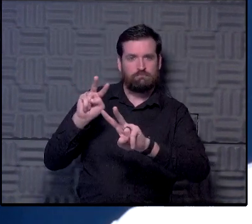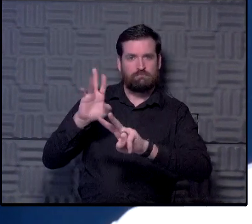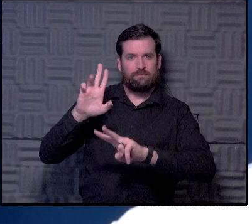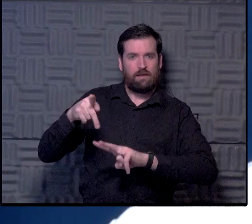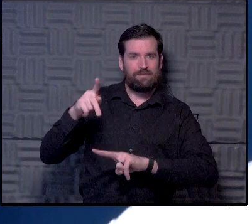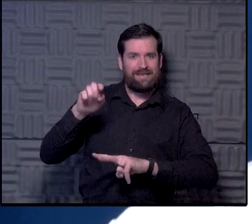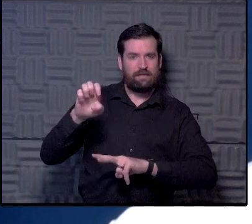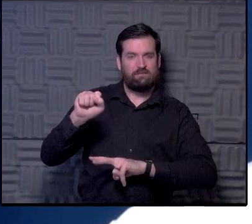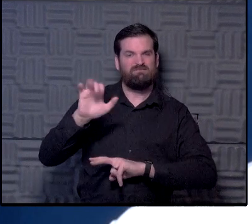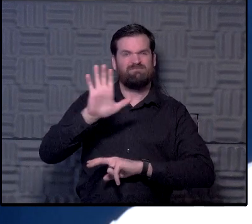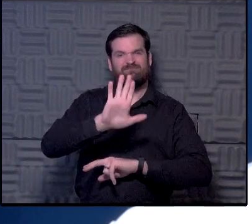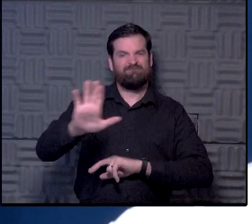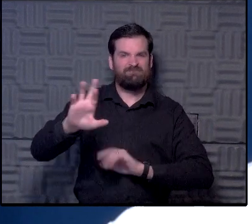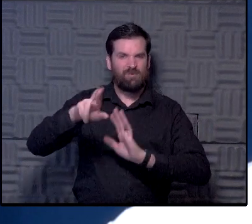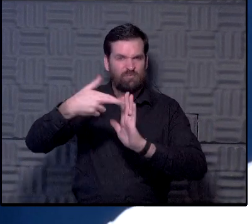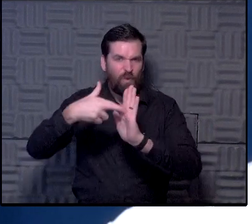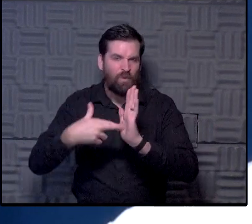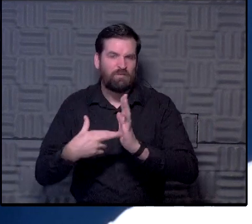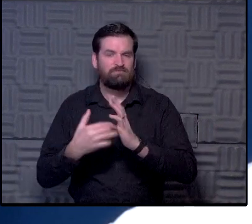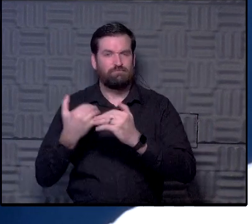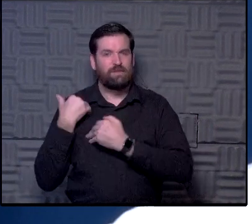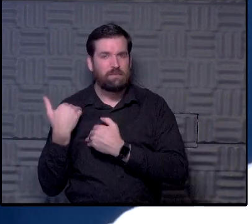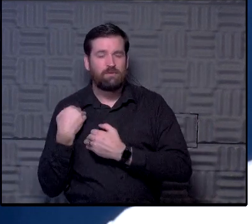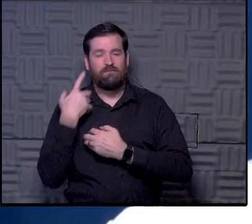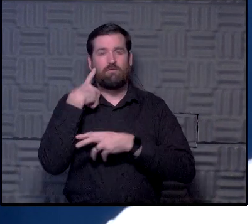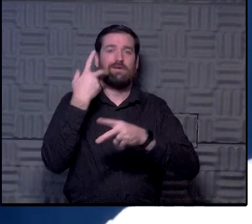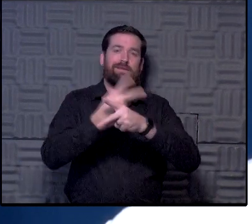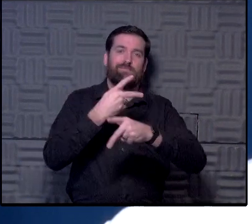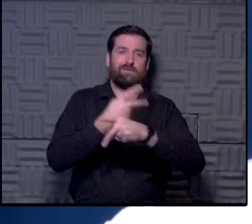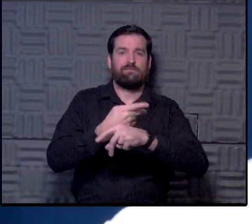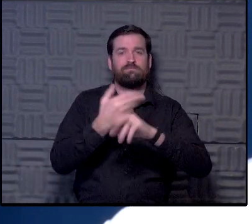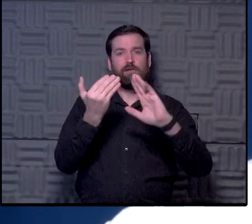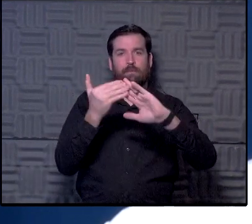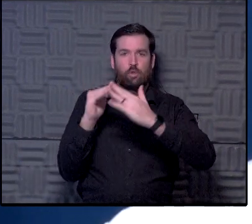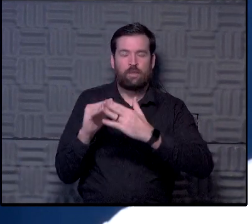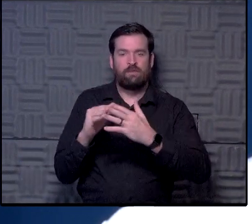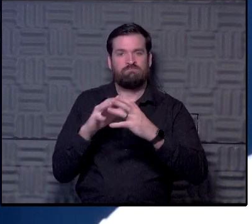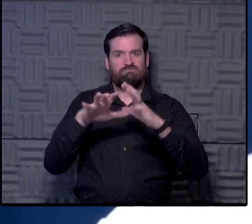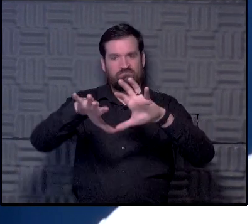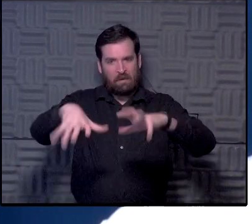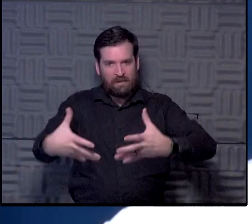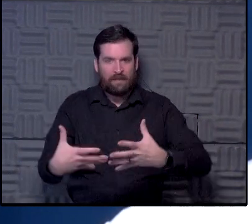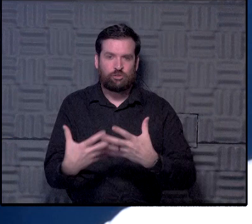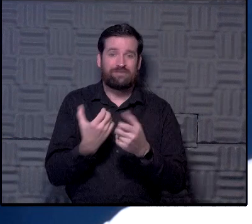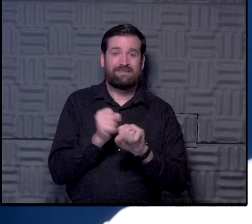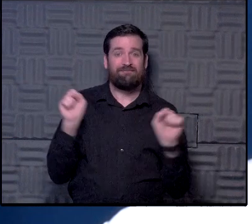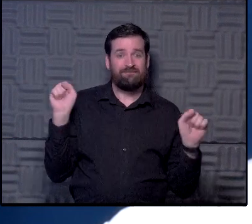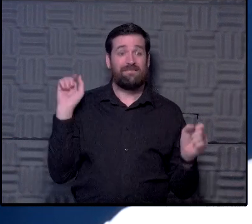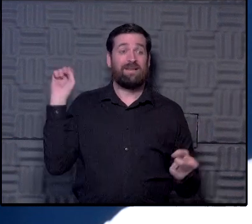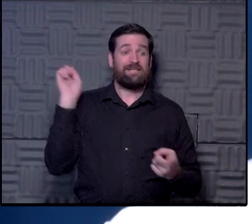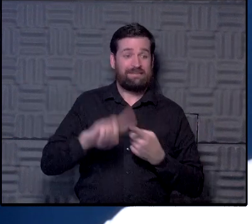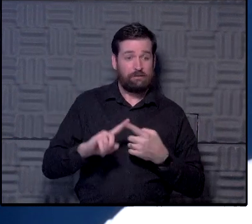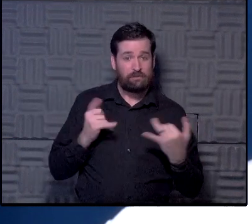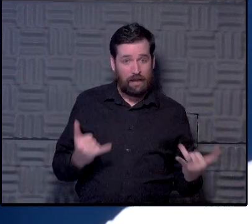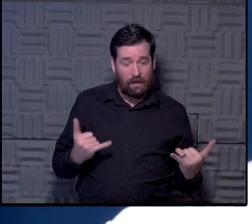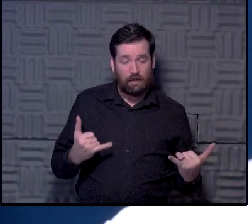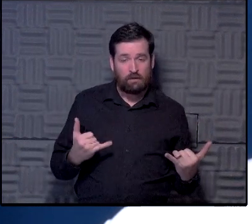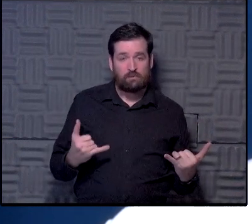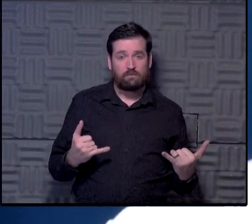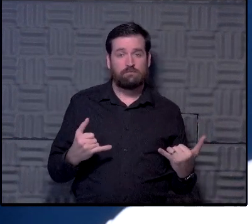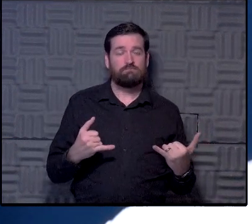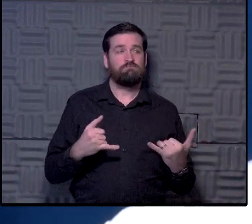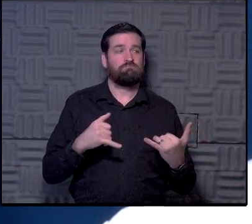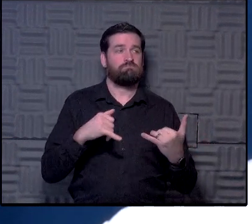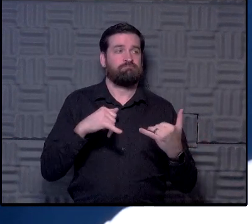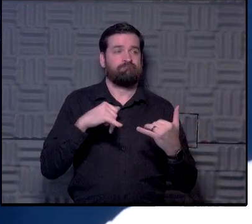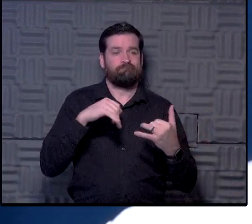has a role and a responsibility in keeping our community, the population at large, safe. And up until now, that has included all